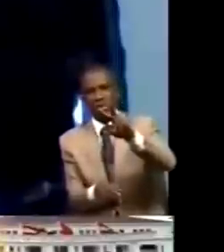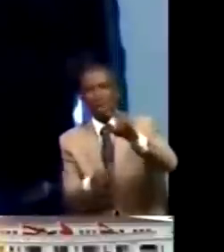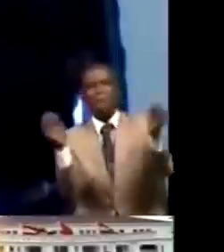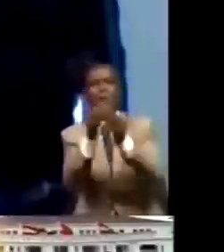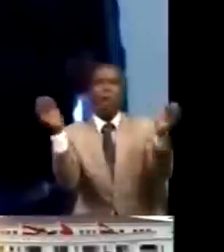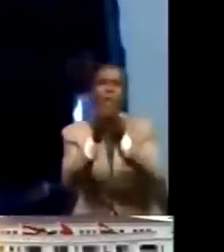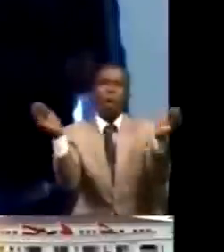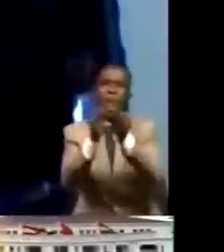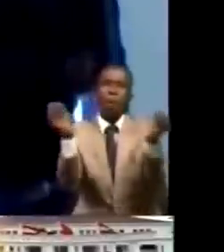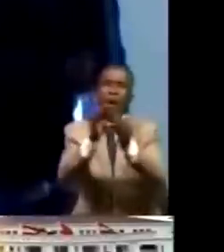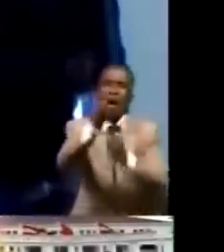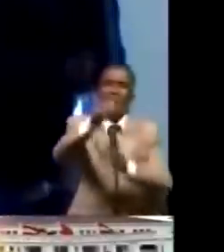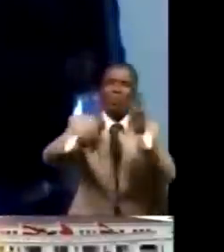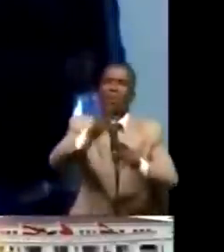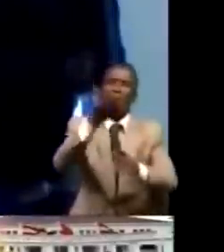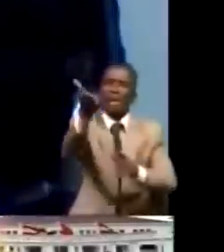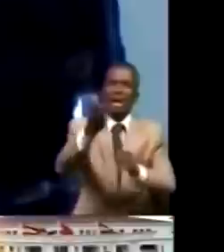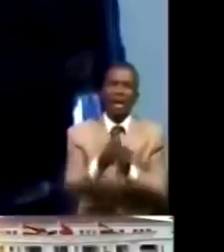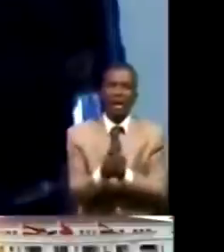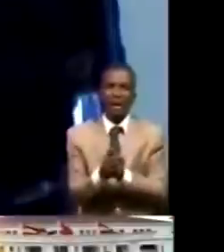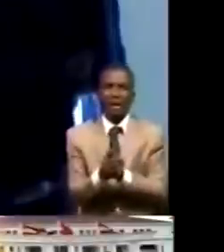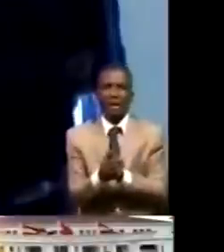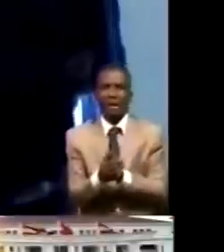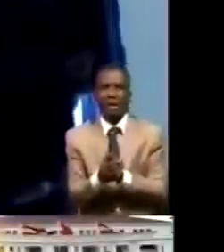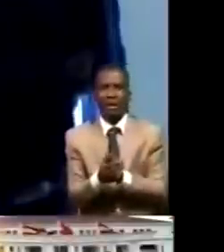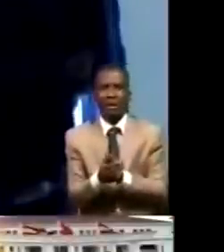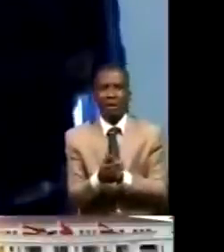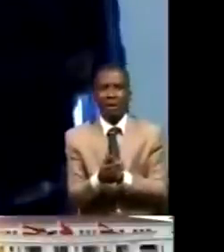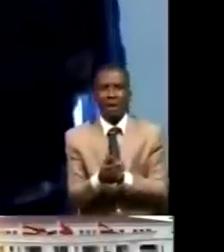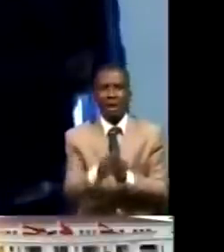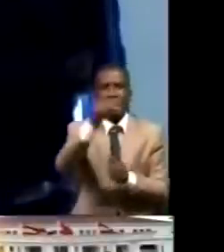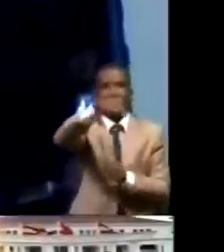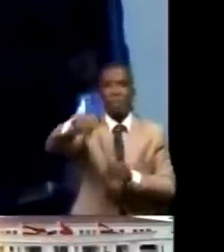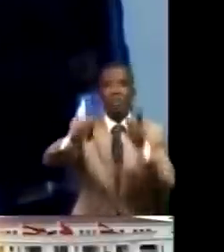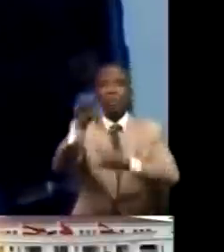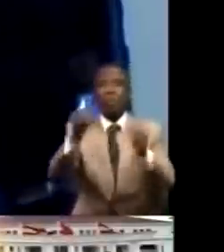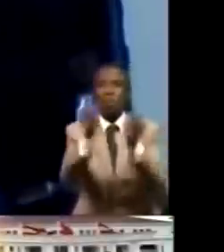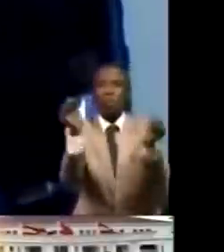other people in the strong room, even though 2 people were supposed to have been only in the strong room at the time.